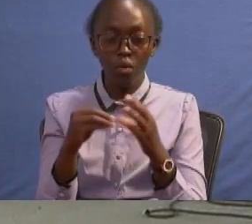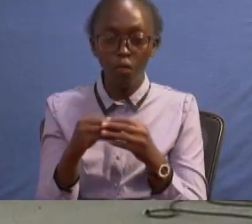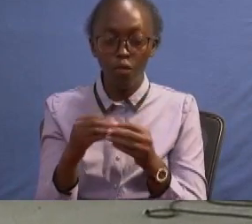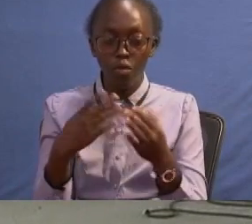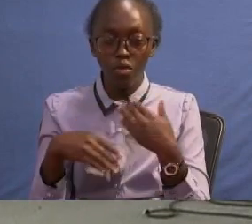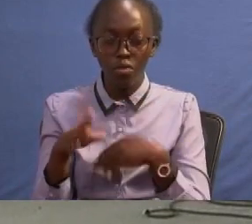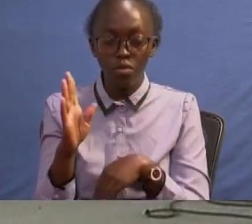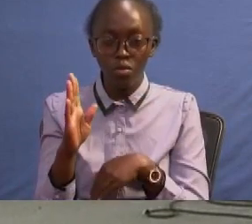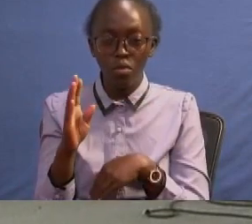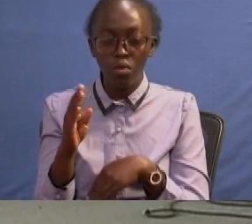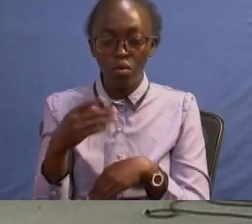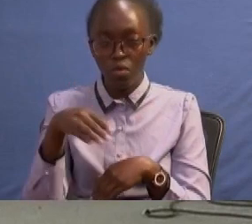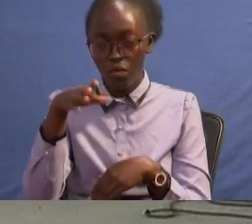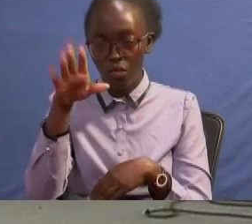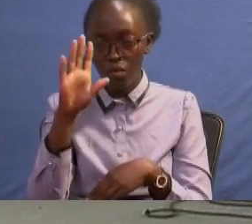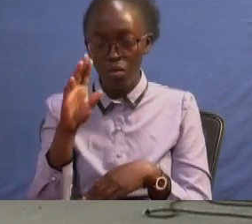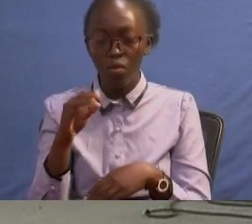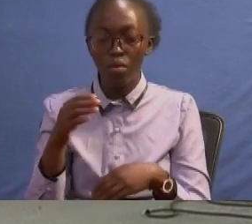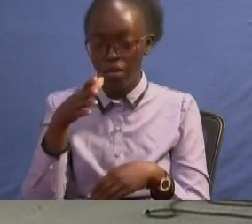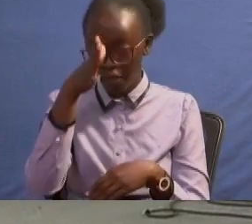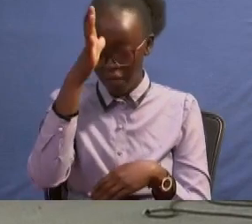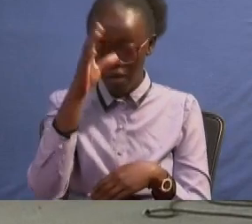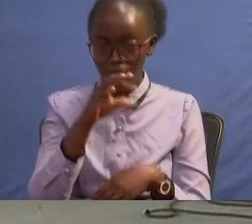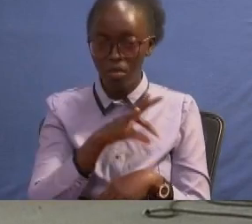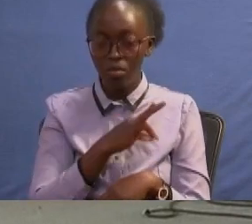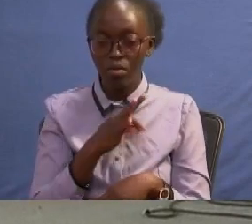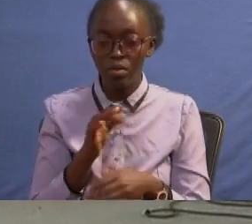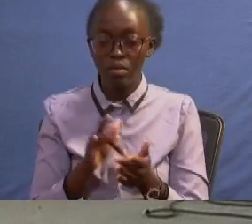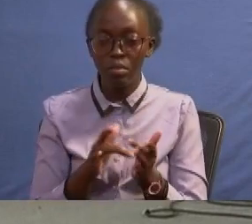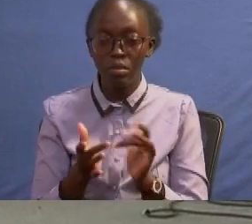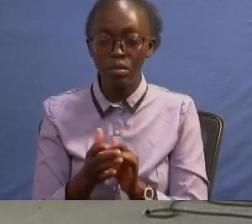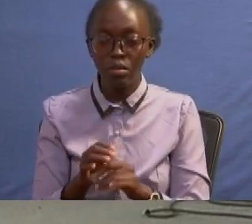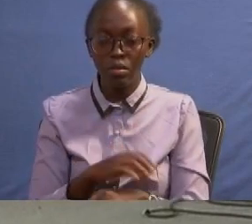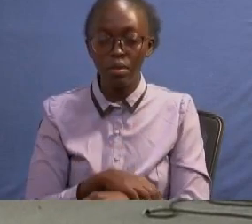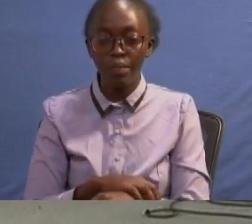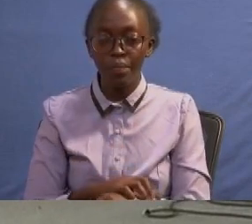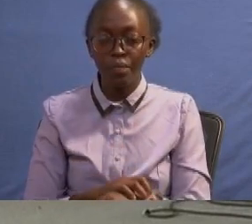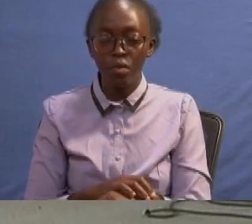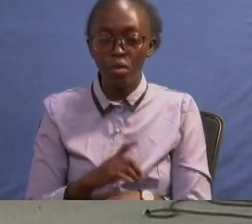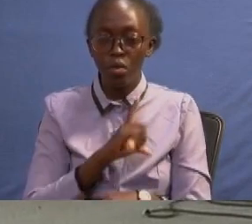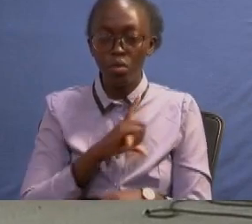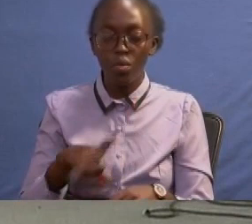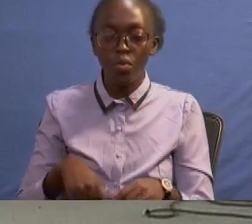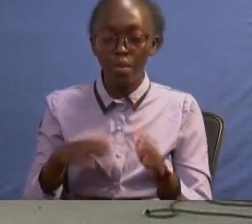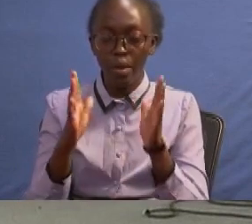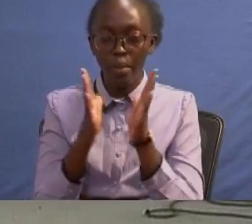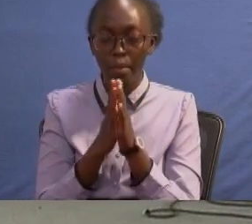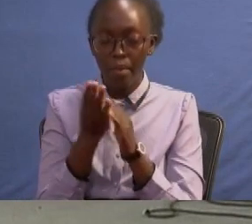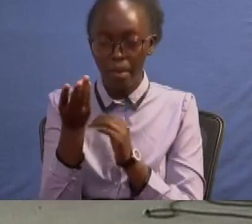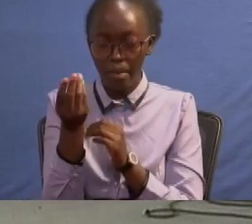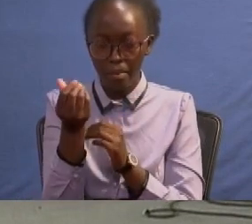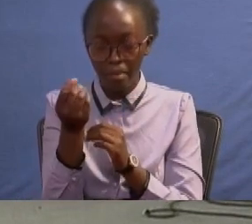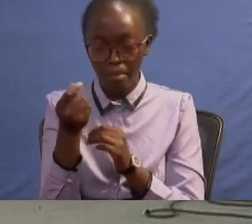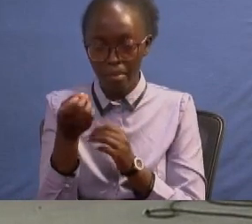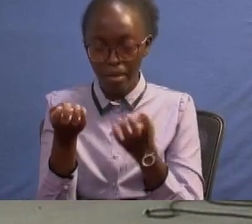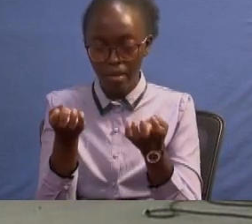the Son, and the Holy Spirit will be upon them, our Lord and our God, their financial needs that we have had. And